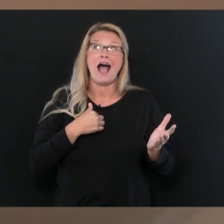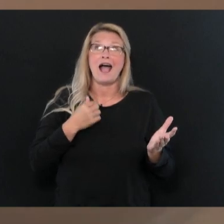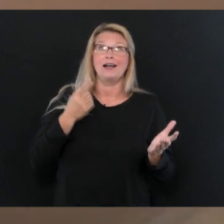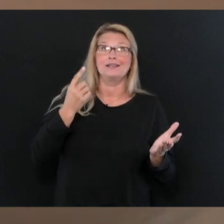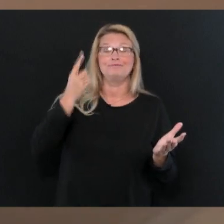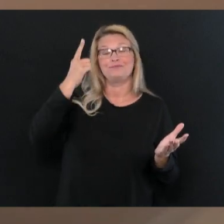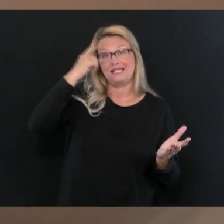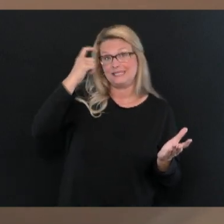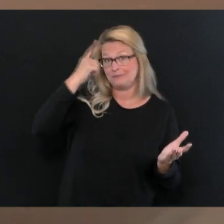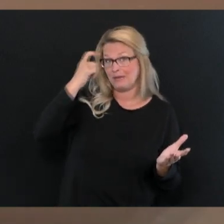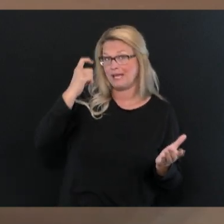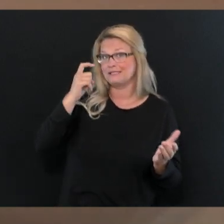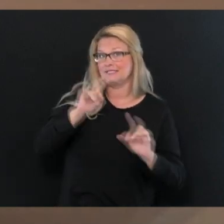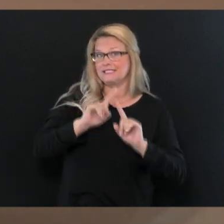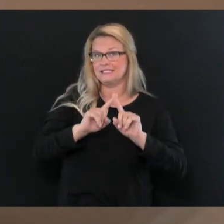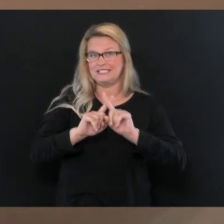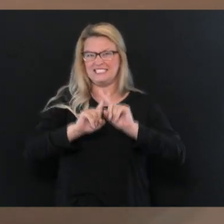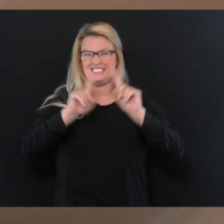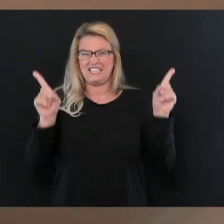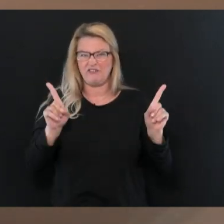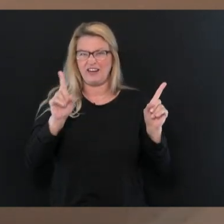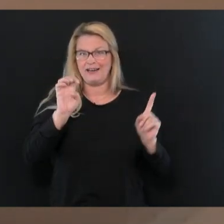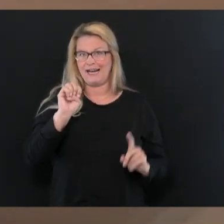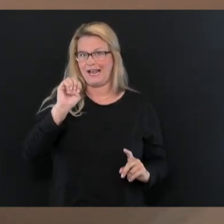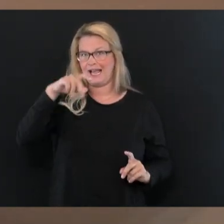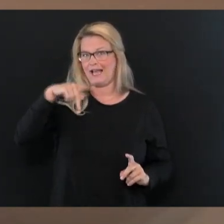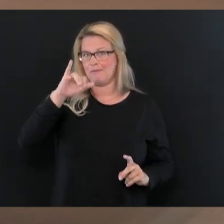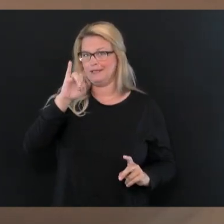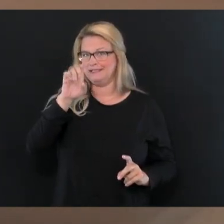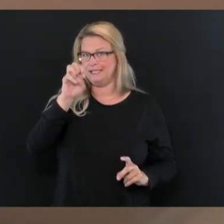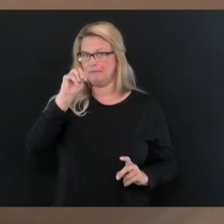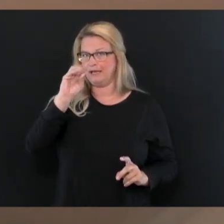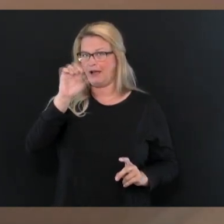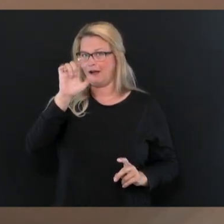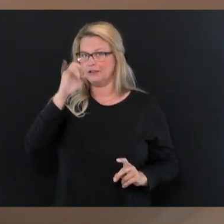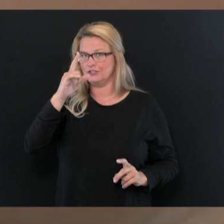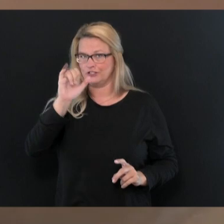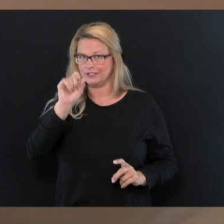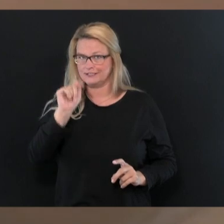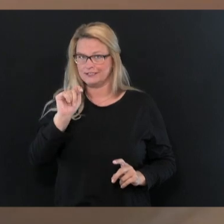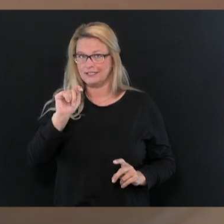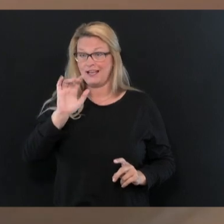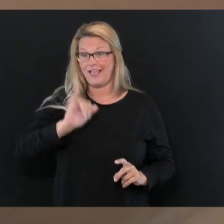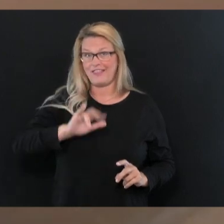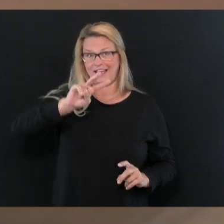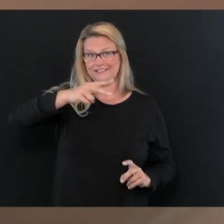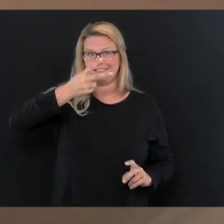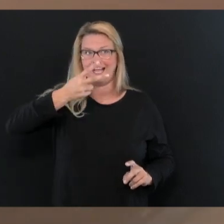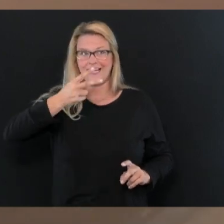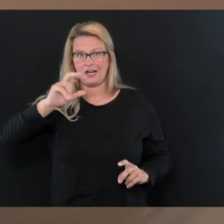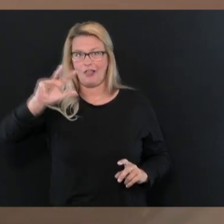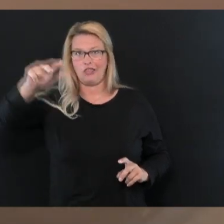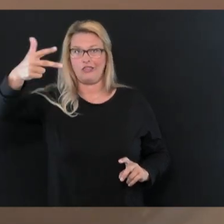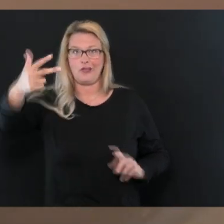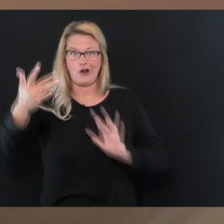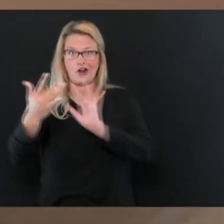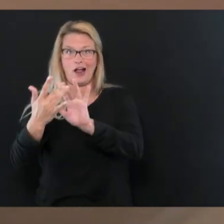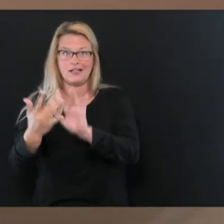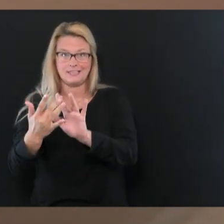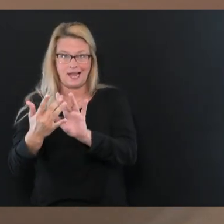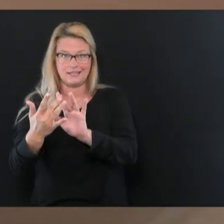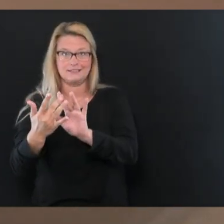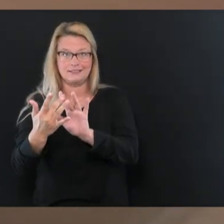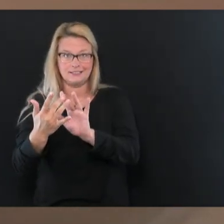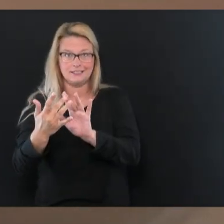that different epidemiologists might approach the second degree and third degree of separation